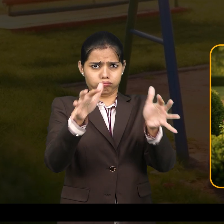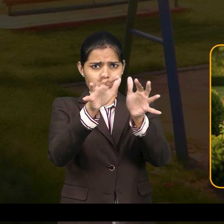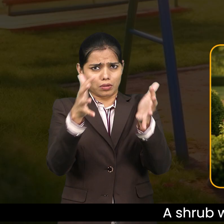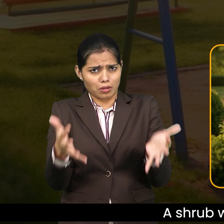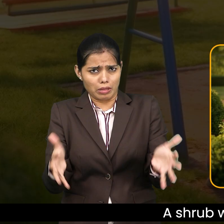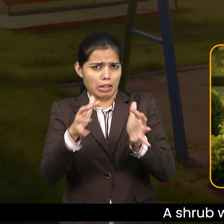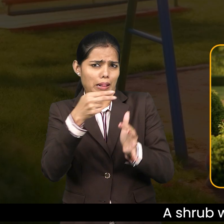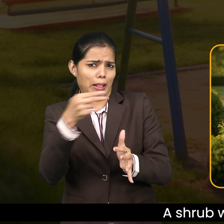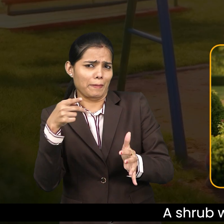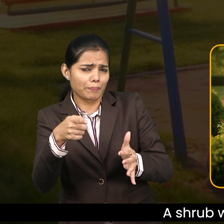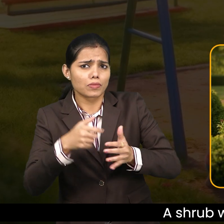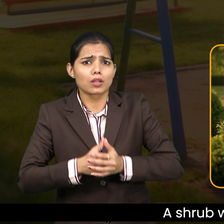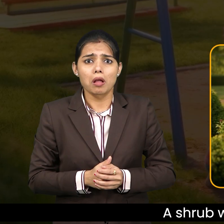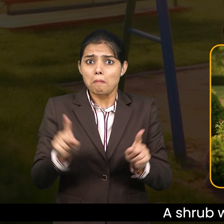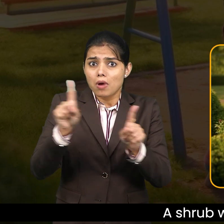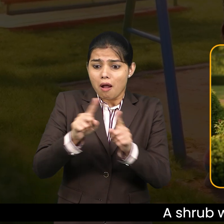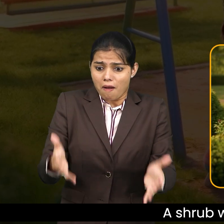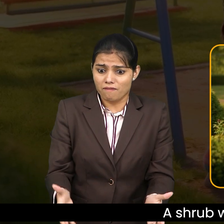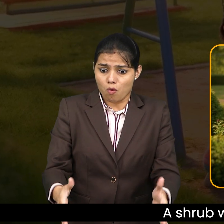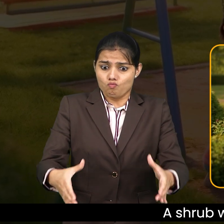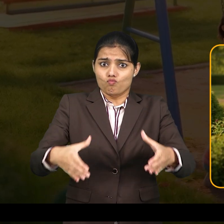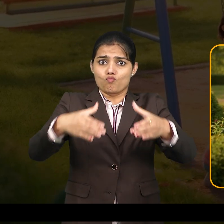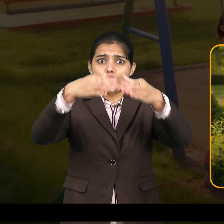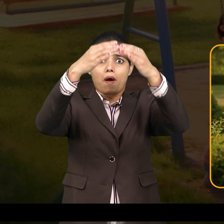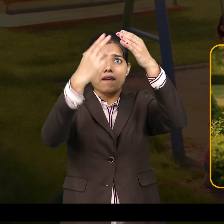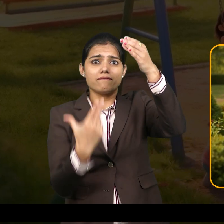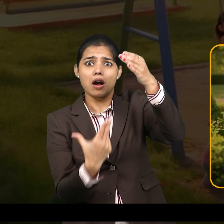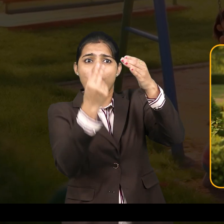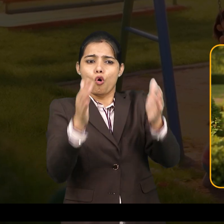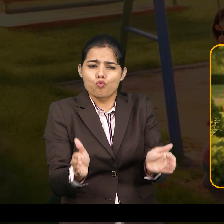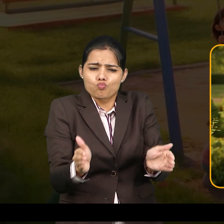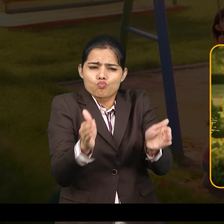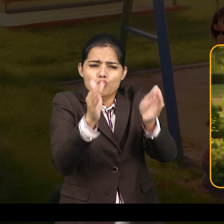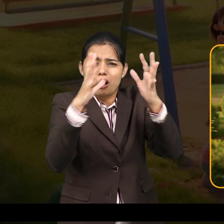Bushes, a shrub with stems of moderate length.